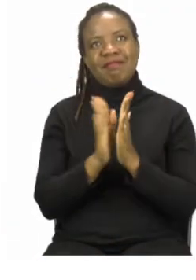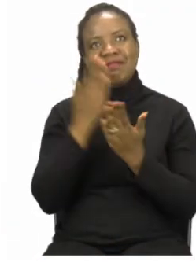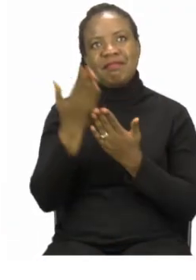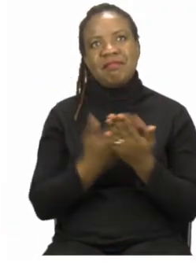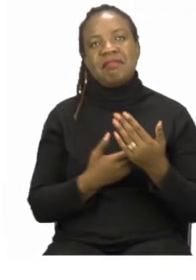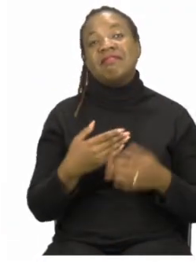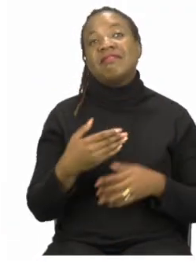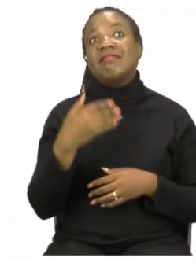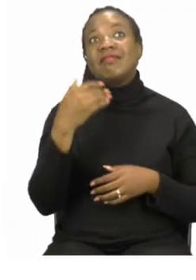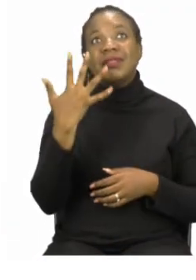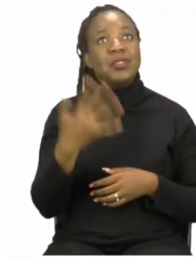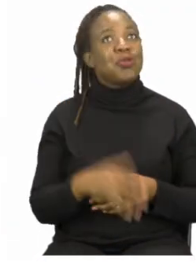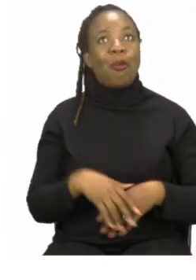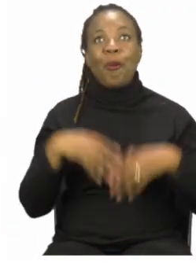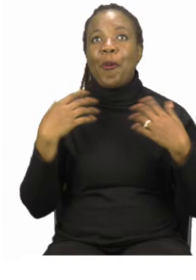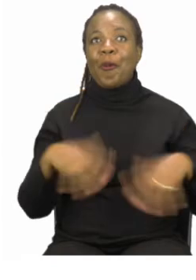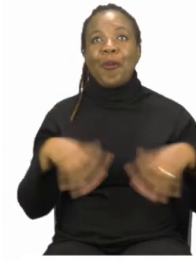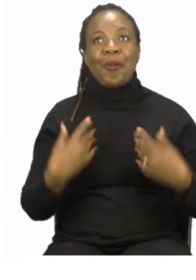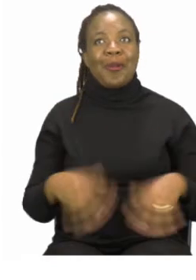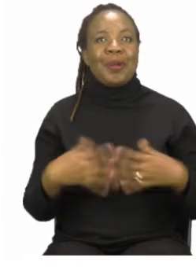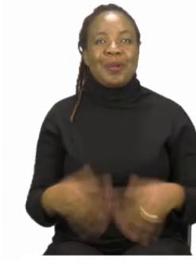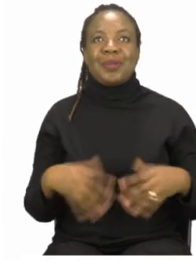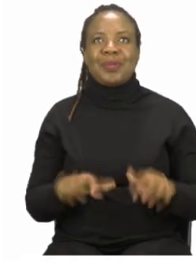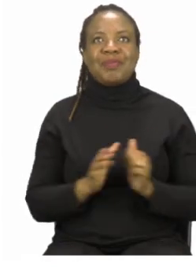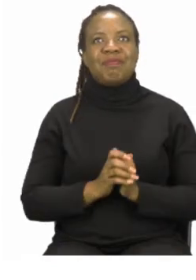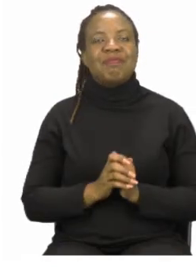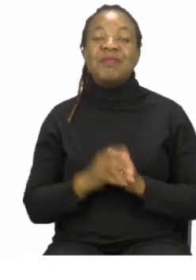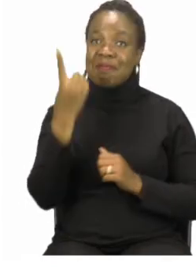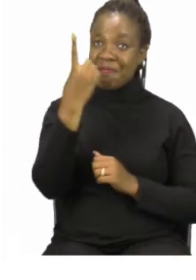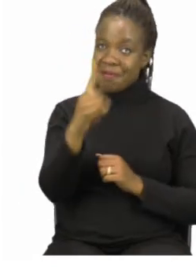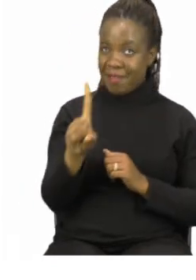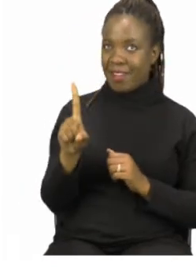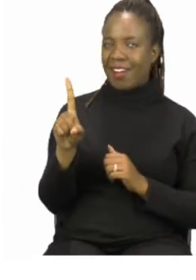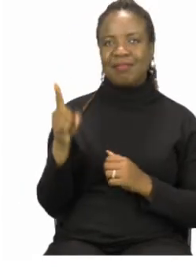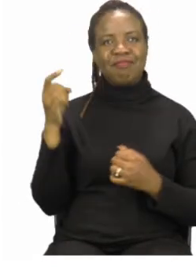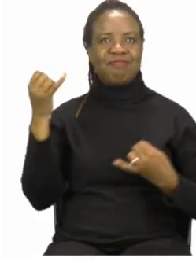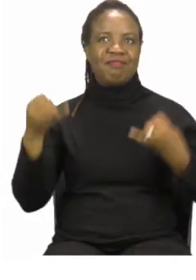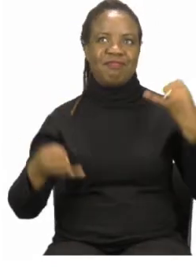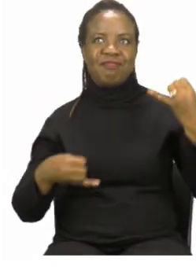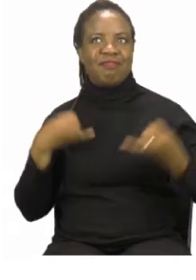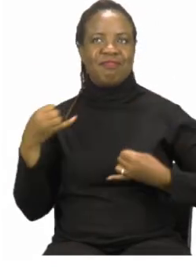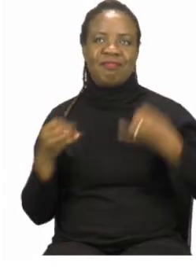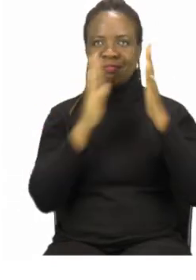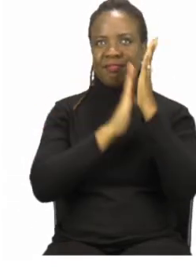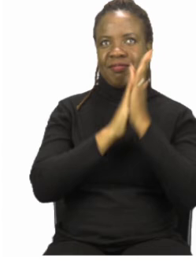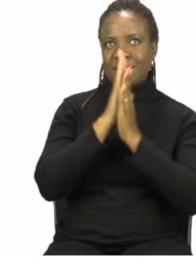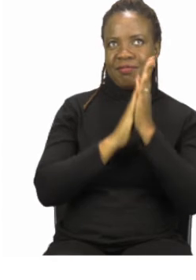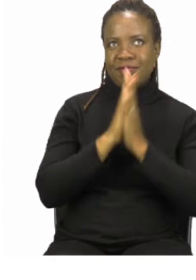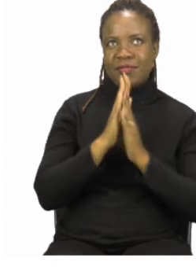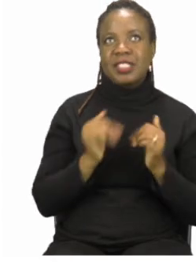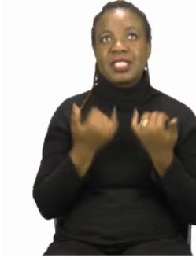page 5, we have a lot to do, but it's a lot of fun. So we're going to start by skip